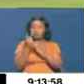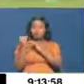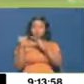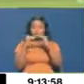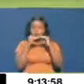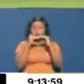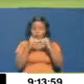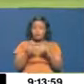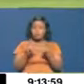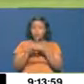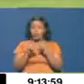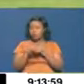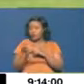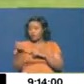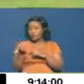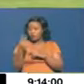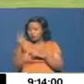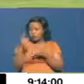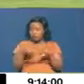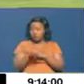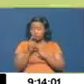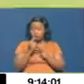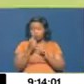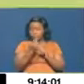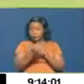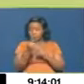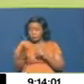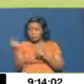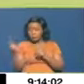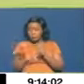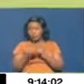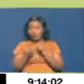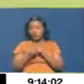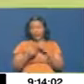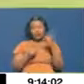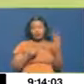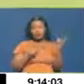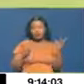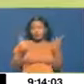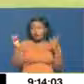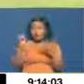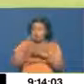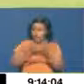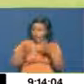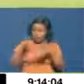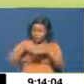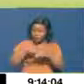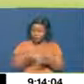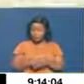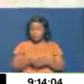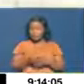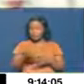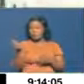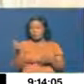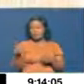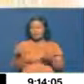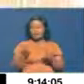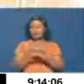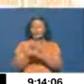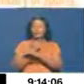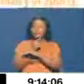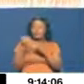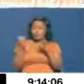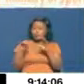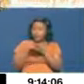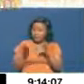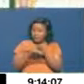and Sayed scored one apiece to hand their side a 4-0 halftime lead. Abdel Salam, Saba Gamal, Hamada Shafiq Mohamed